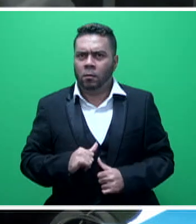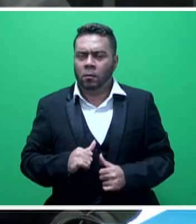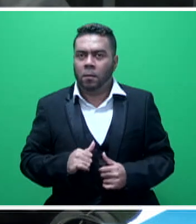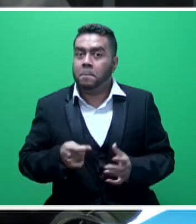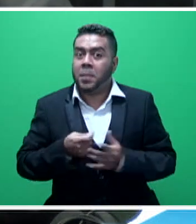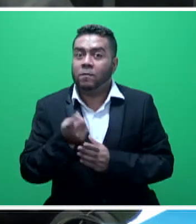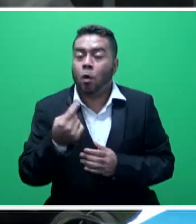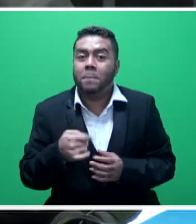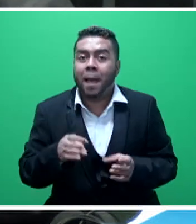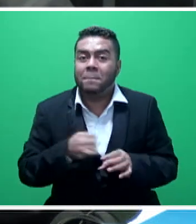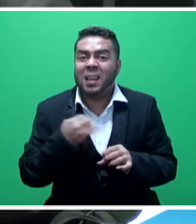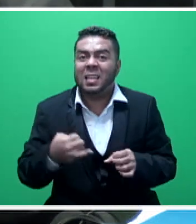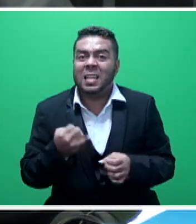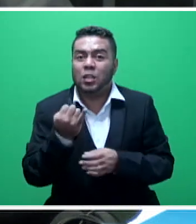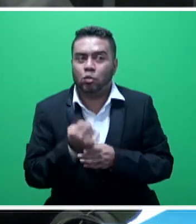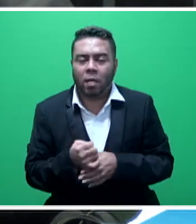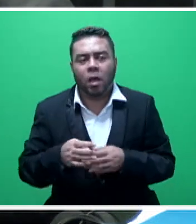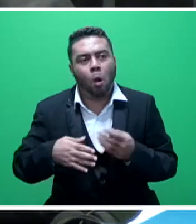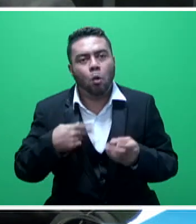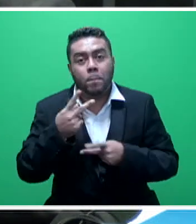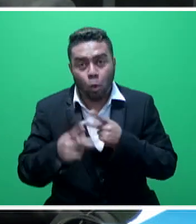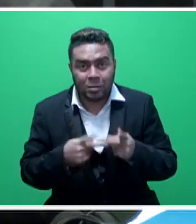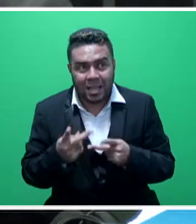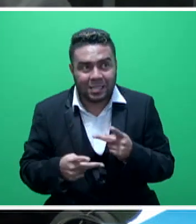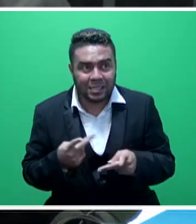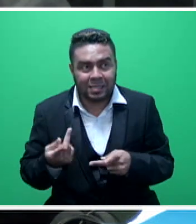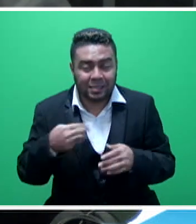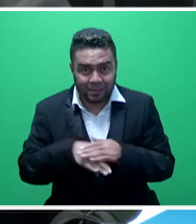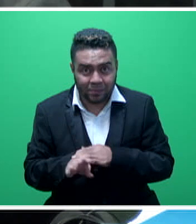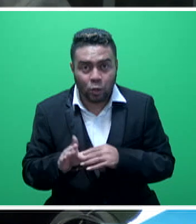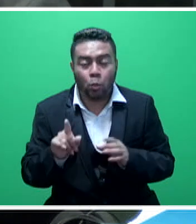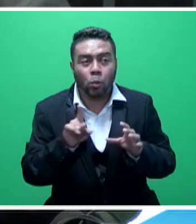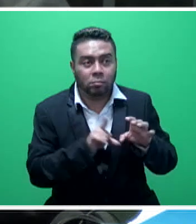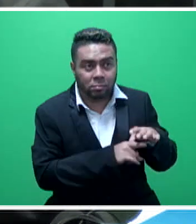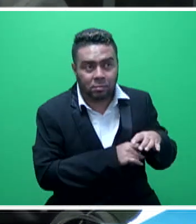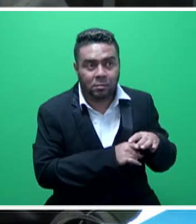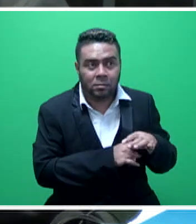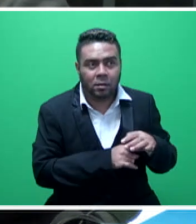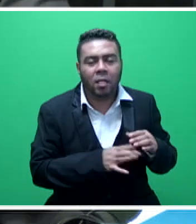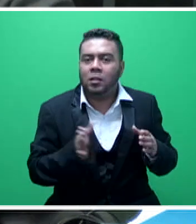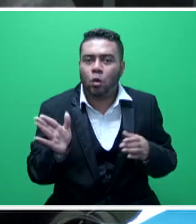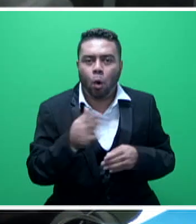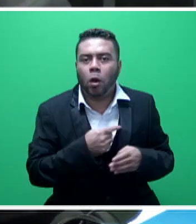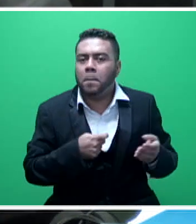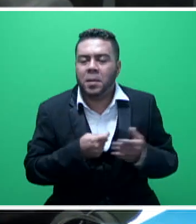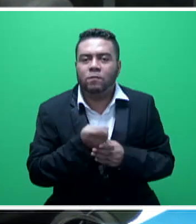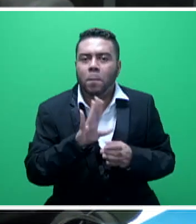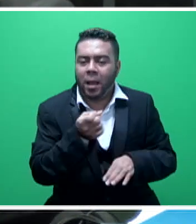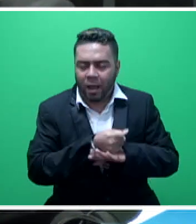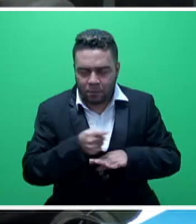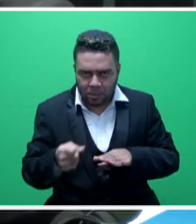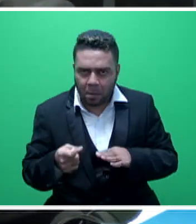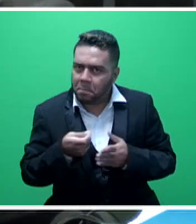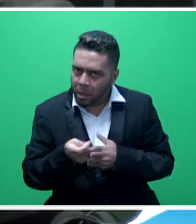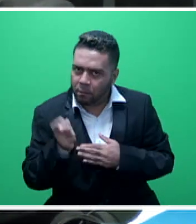medical insurance scheme. The whole process he undergoes, including his quarantine period, that's all paid for by government.